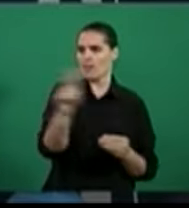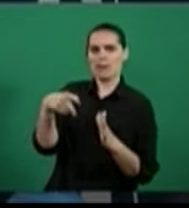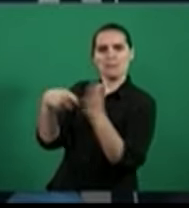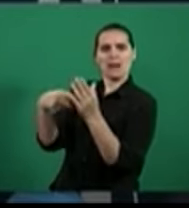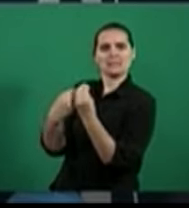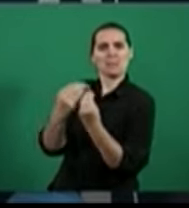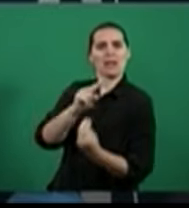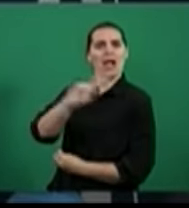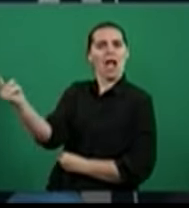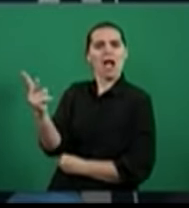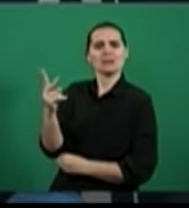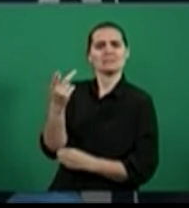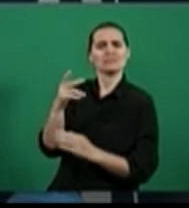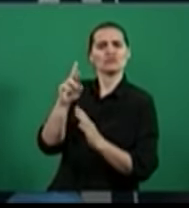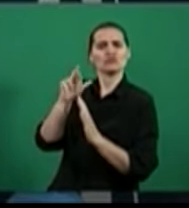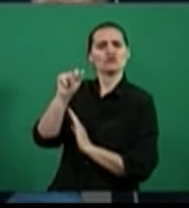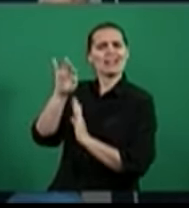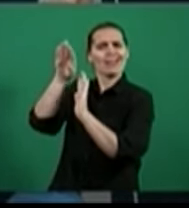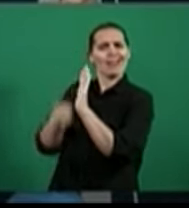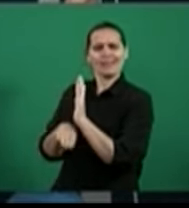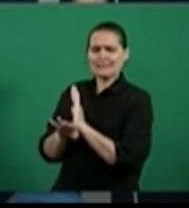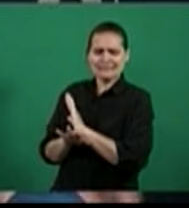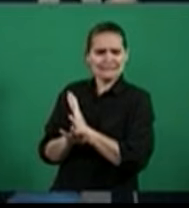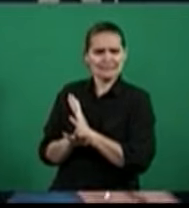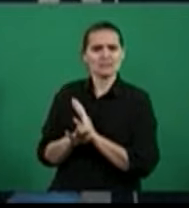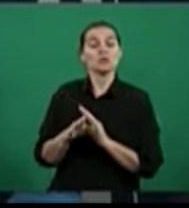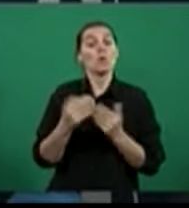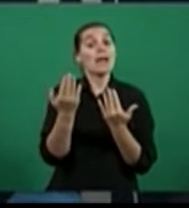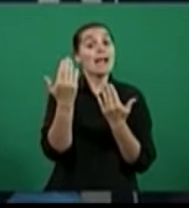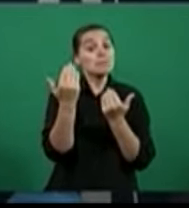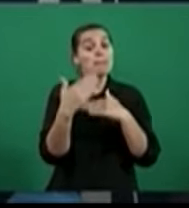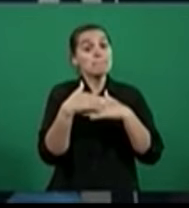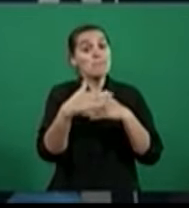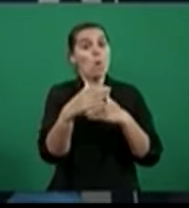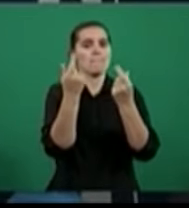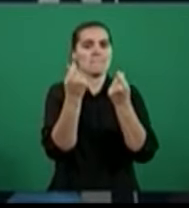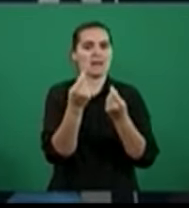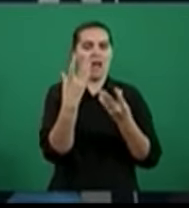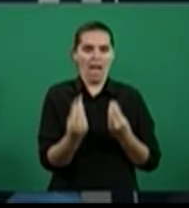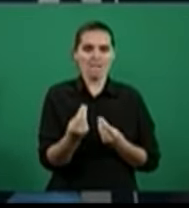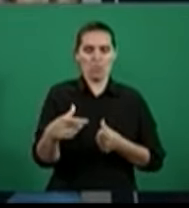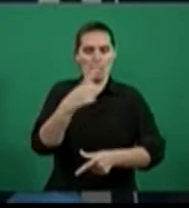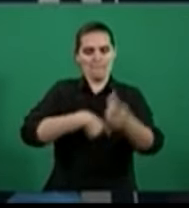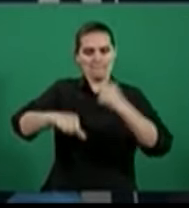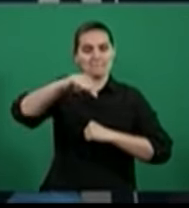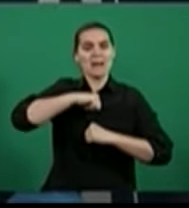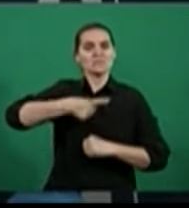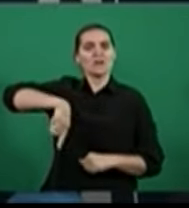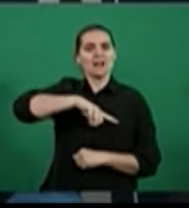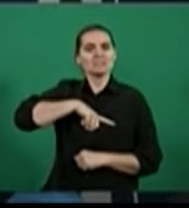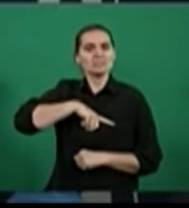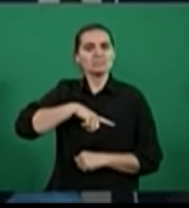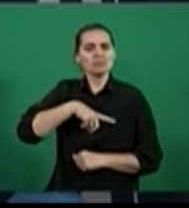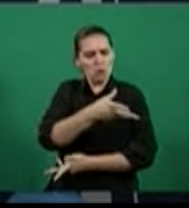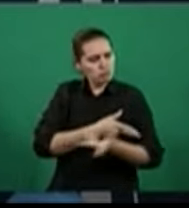policy rate with us. So the expectation is there's more money in the system, but it all comes back to us at the end of the day, and it doesn't change in a